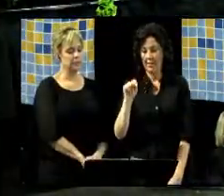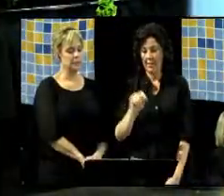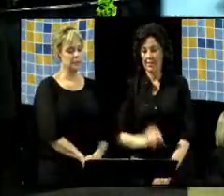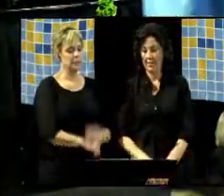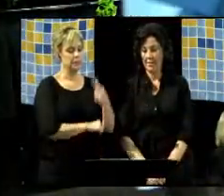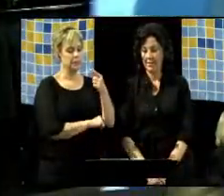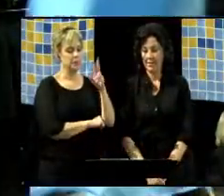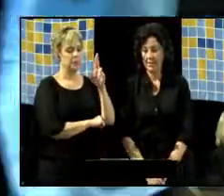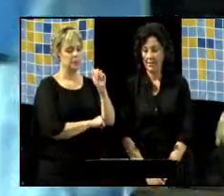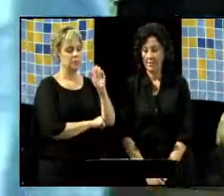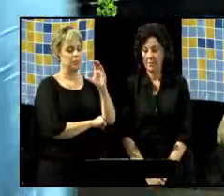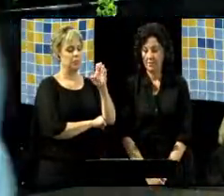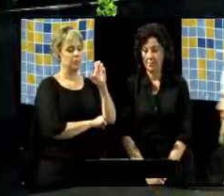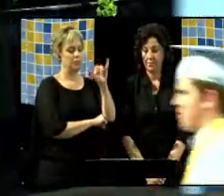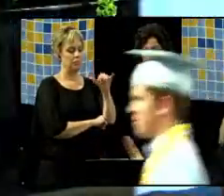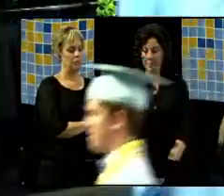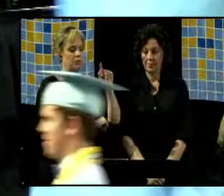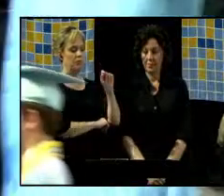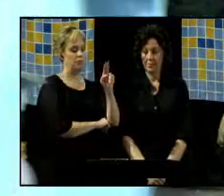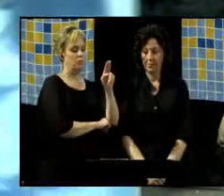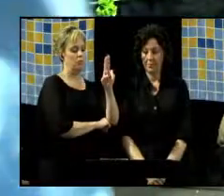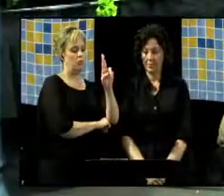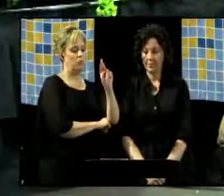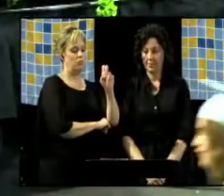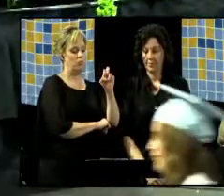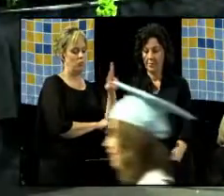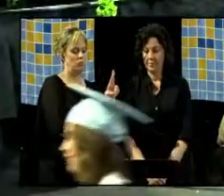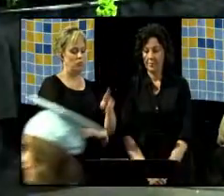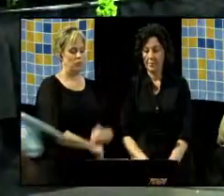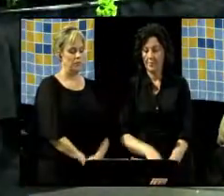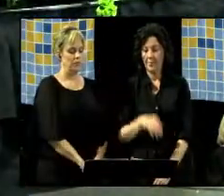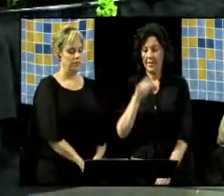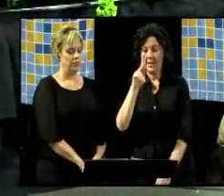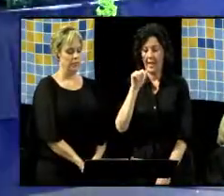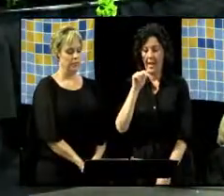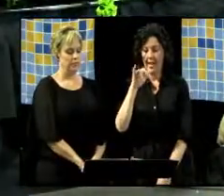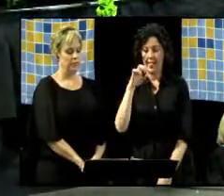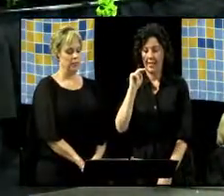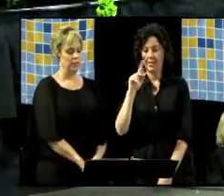Gracie Morgan Turner, Caitlin Nicole Turner,